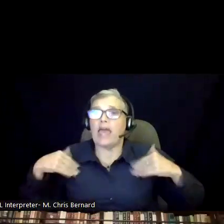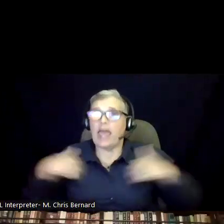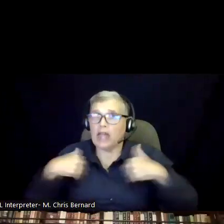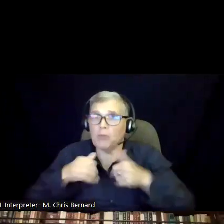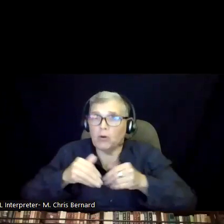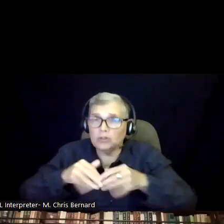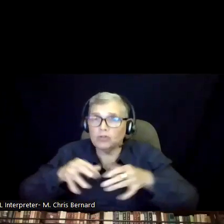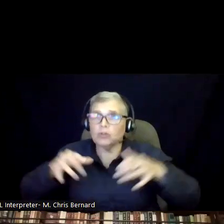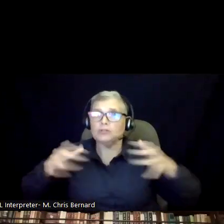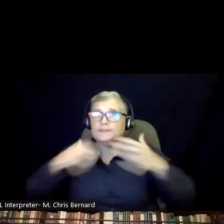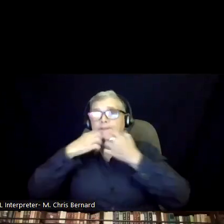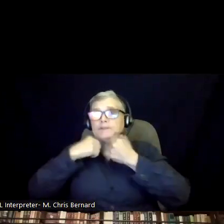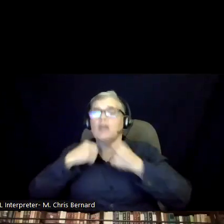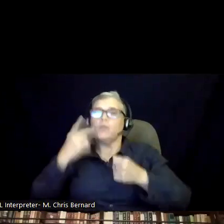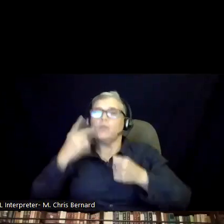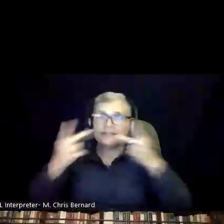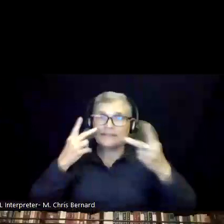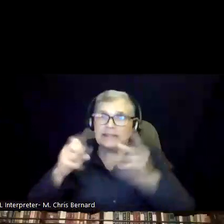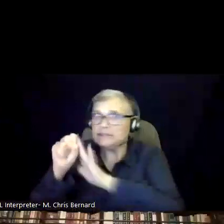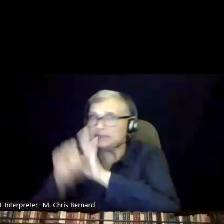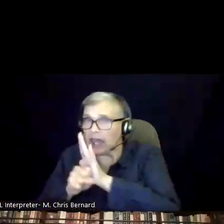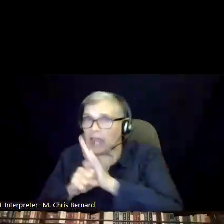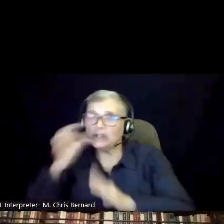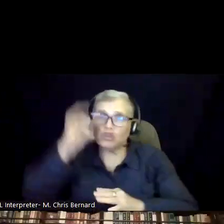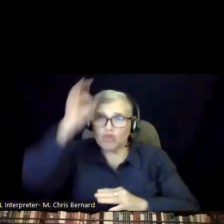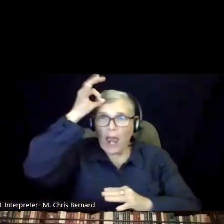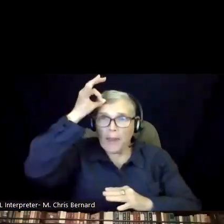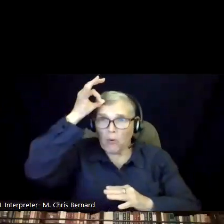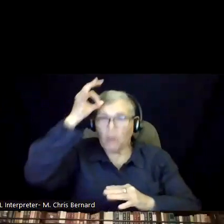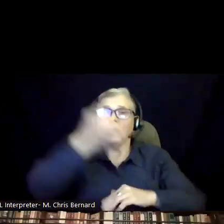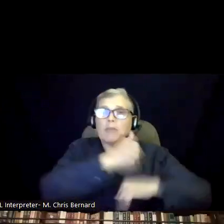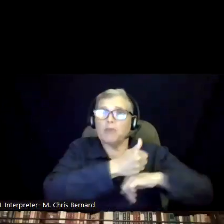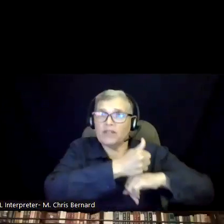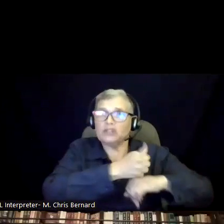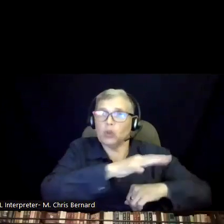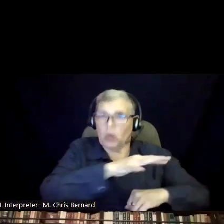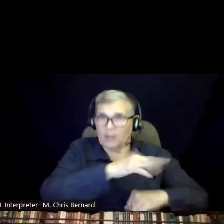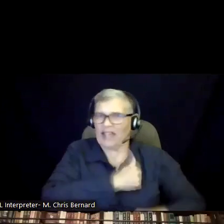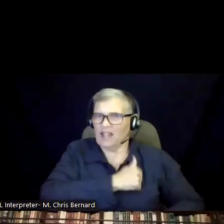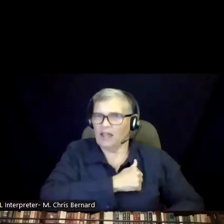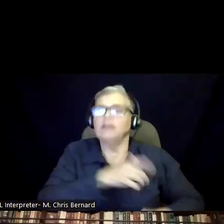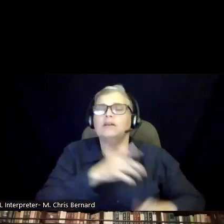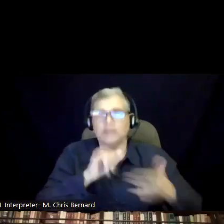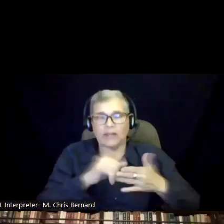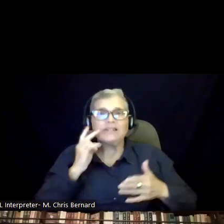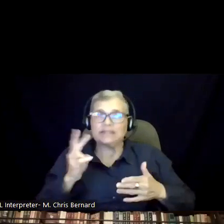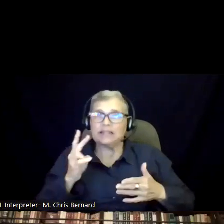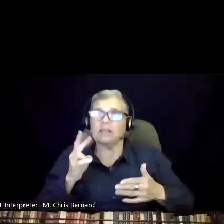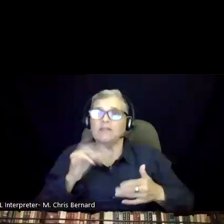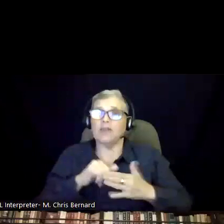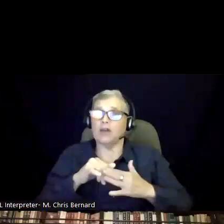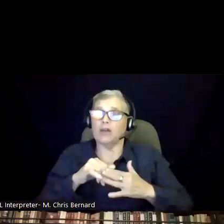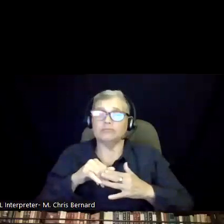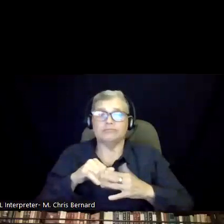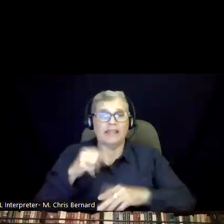we start to see the establishment of state and tribal and provincial wildlife agencies We see the elevation of the role of science